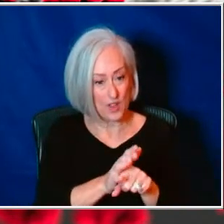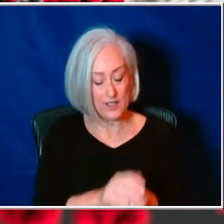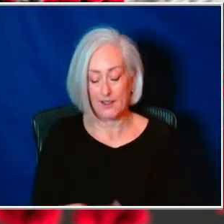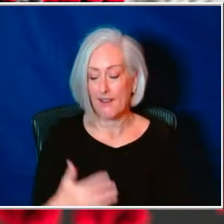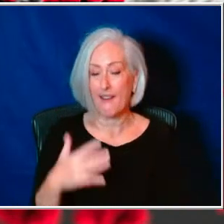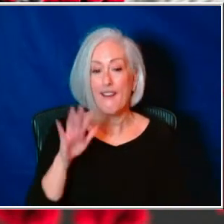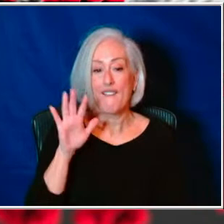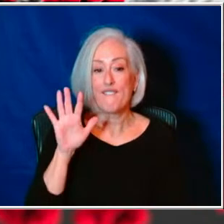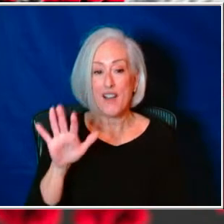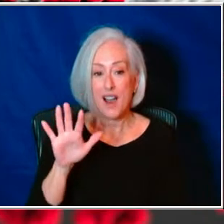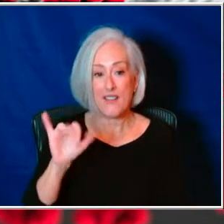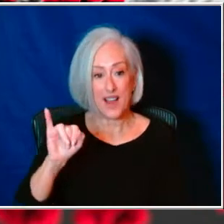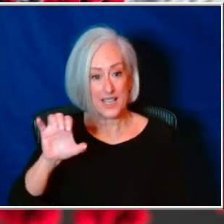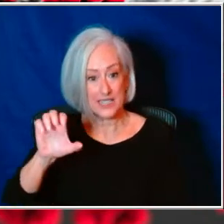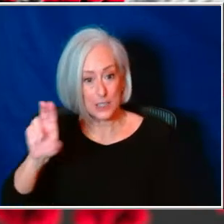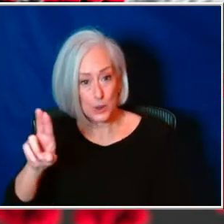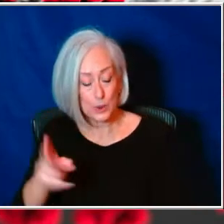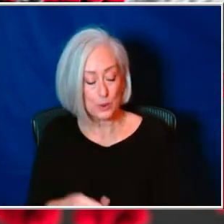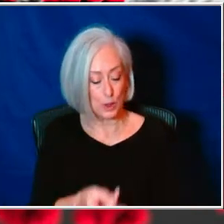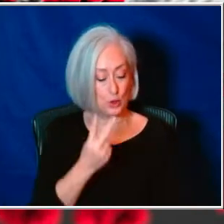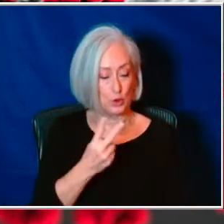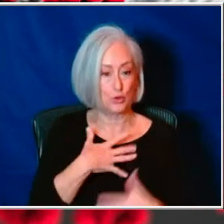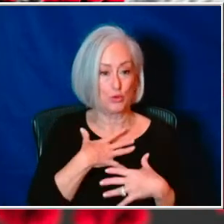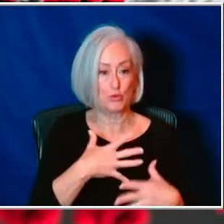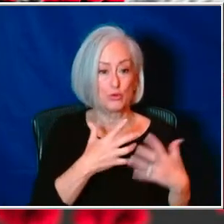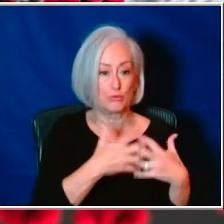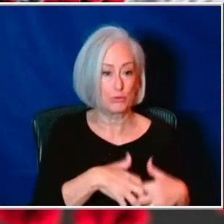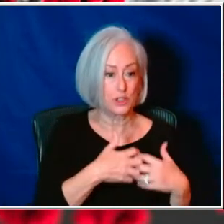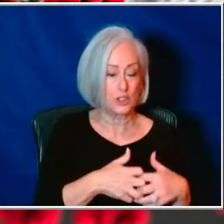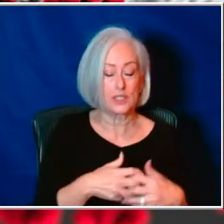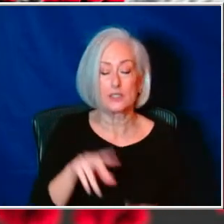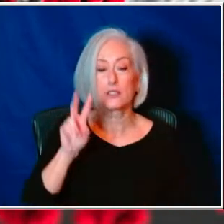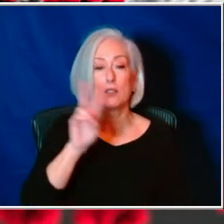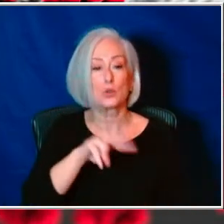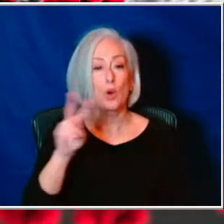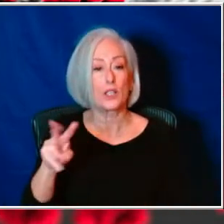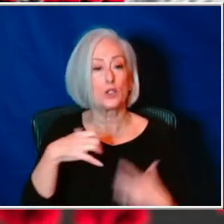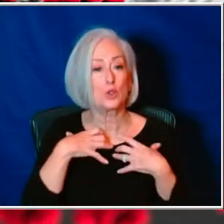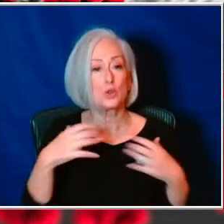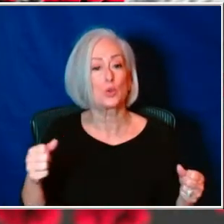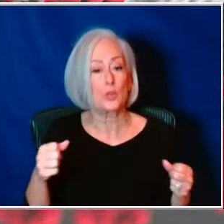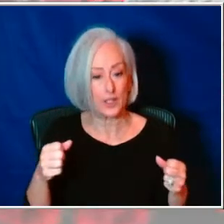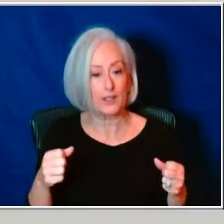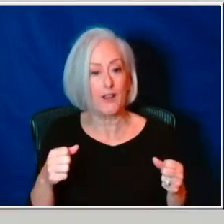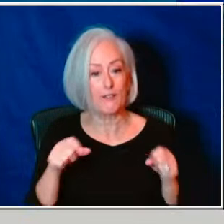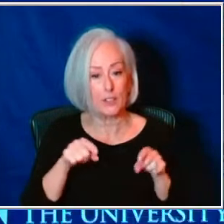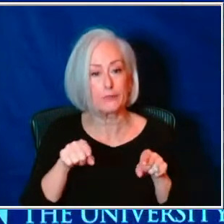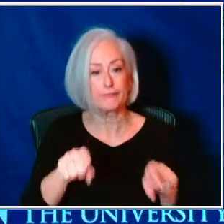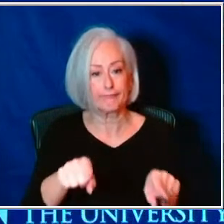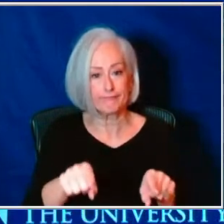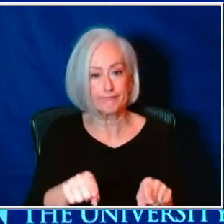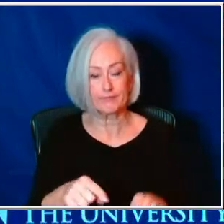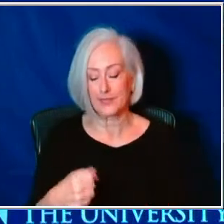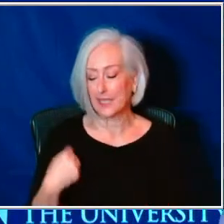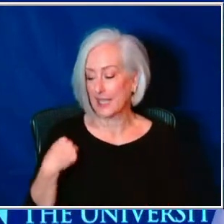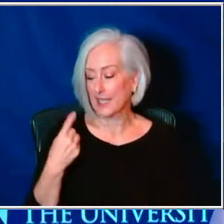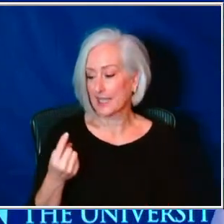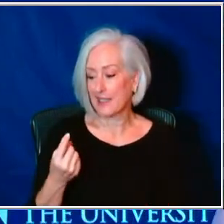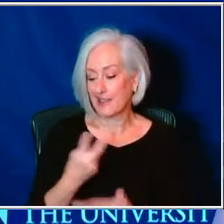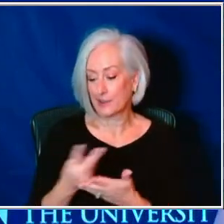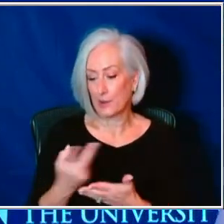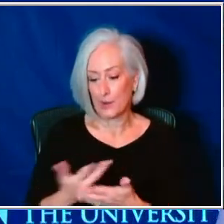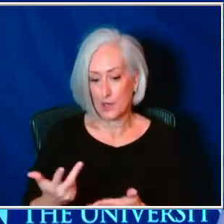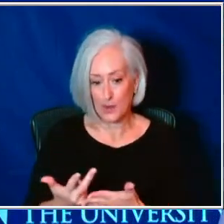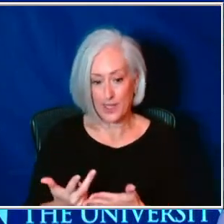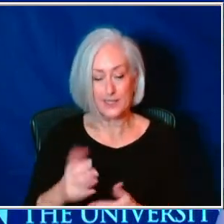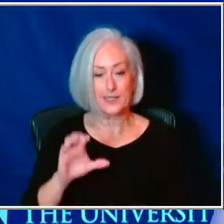2 on the ventilator, 22 in that recovery period. As far as the cases go, the last couple weeks, per the CDC report, it's